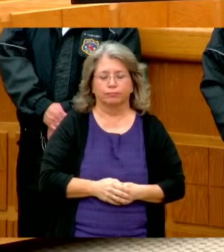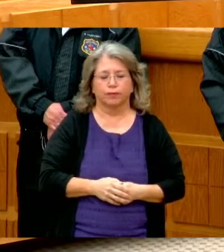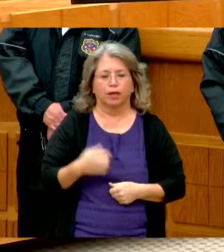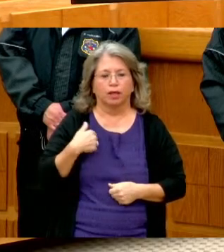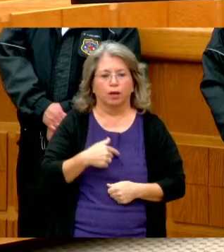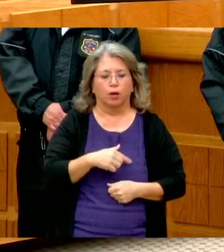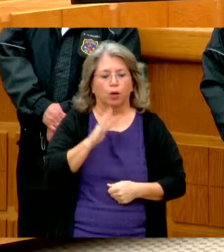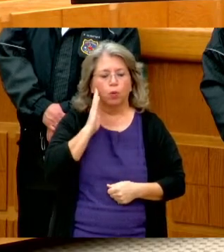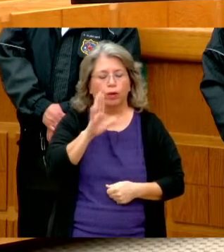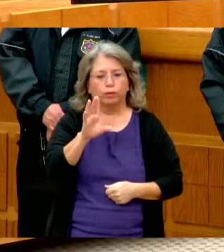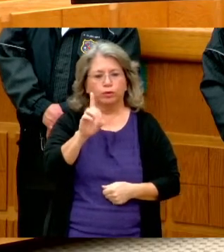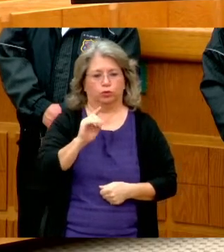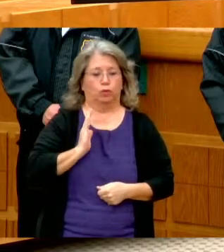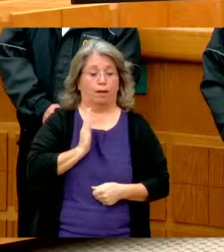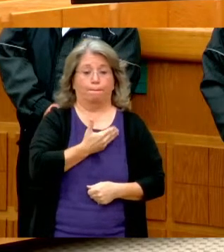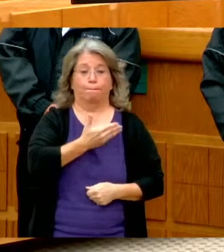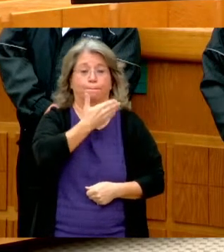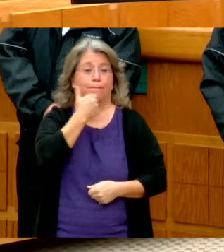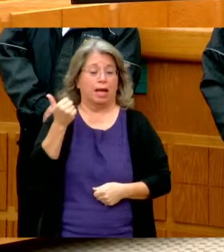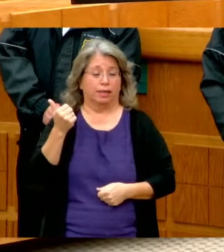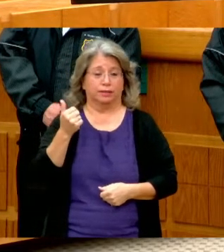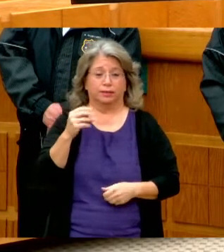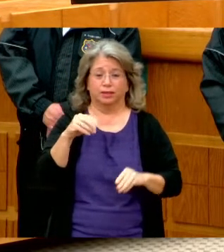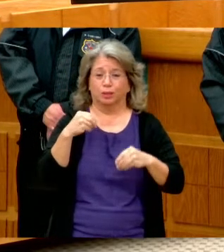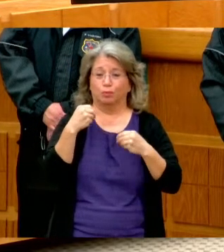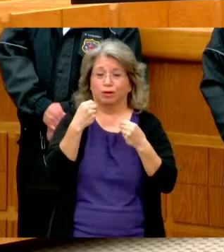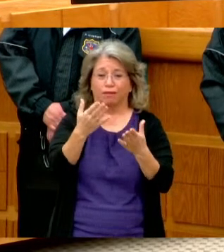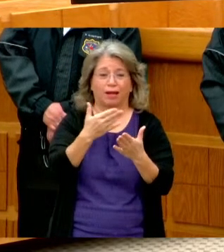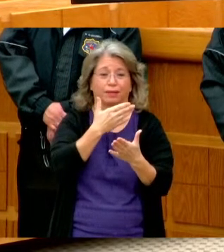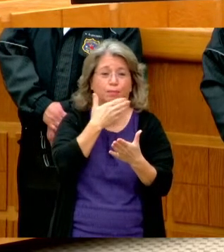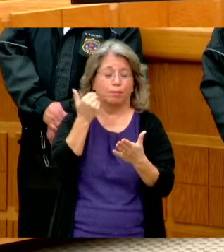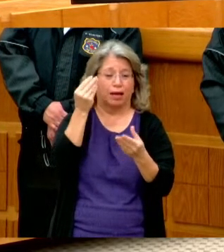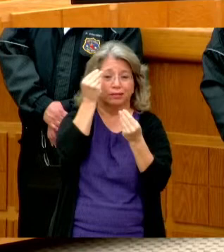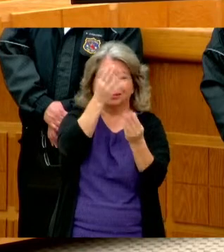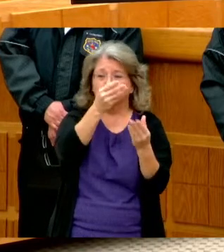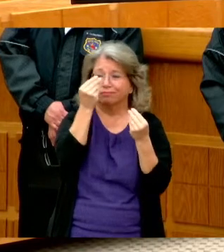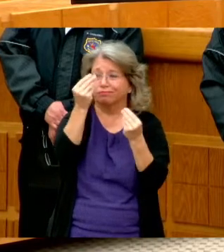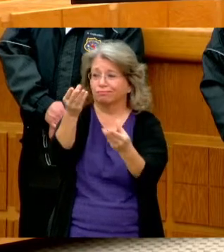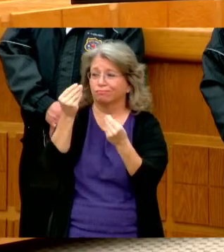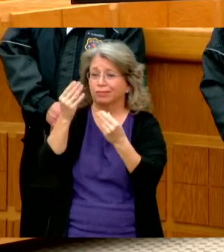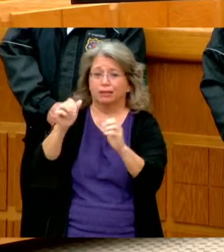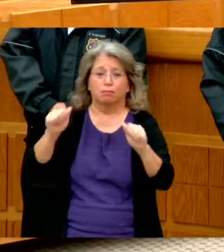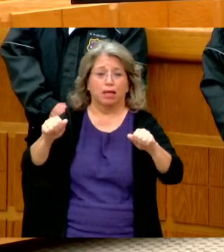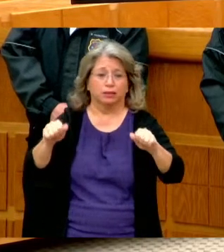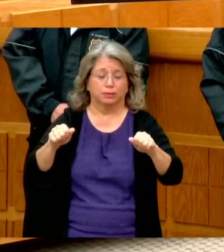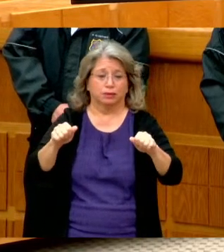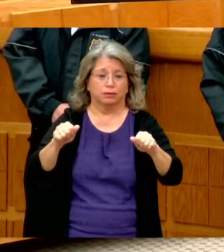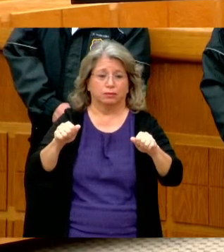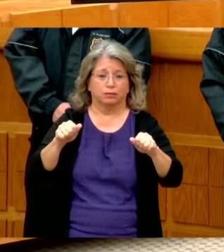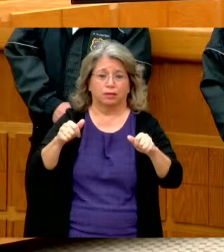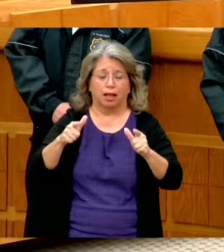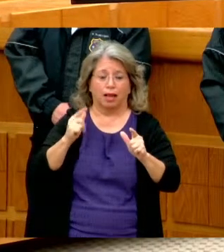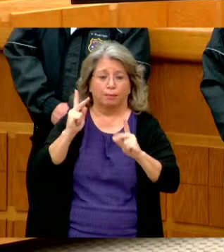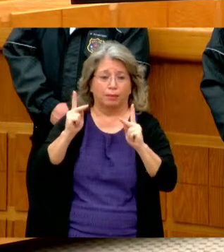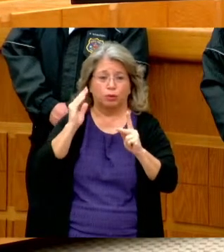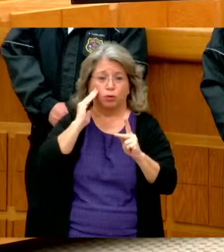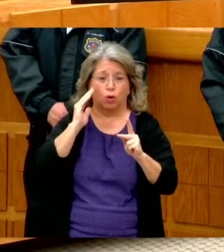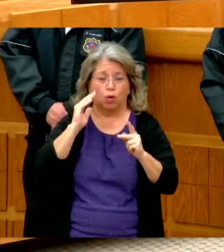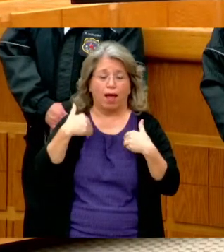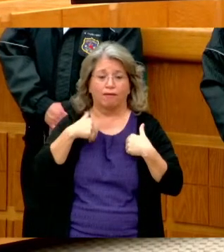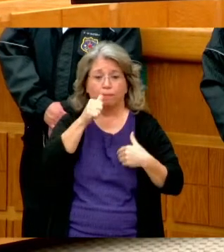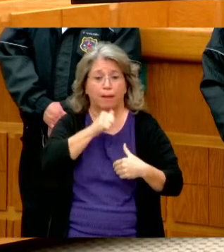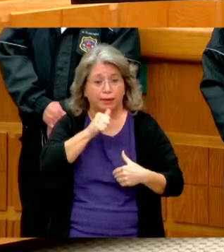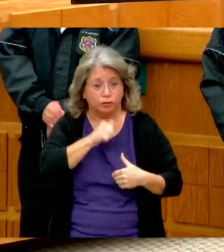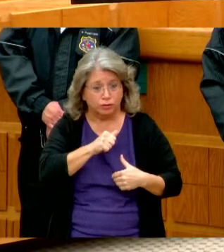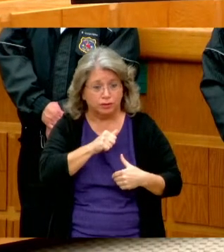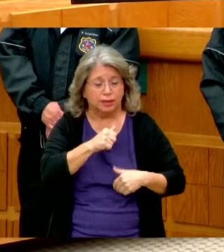to do the best public messaging that we can, to let people know to have patience. Vaccine is